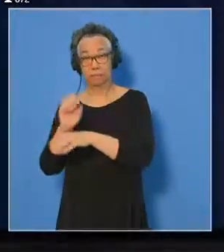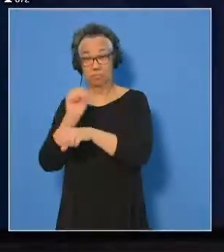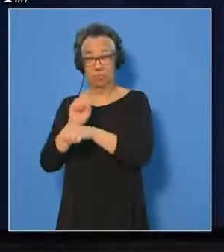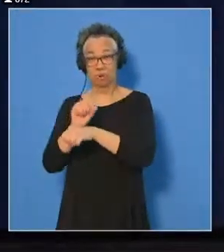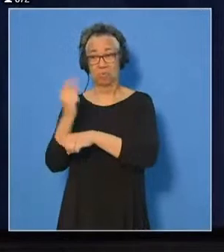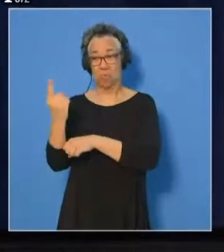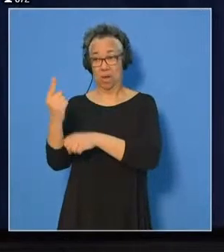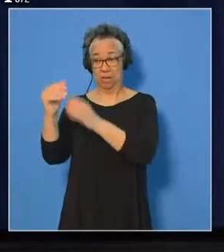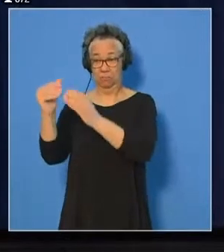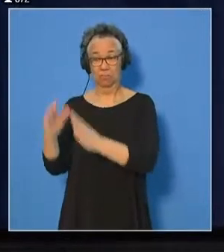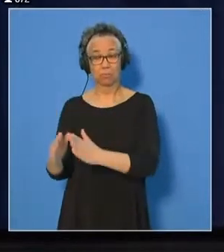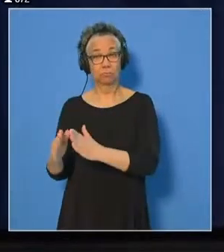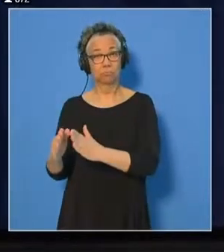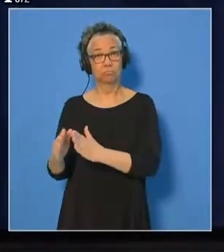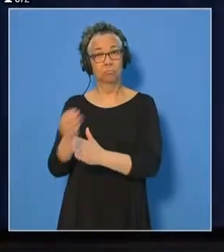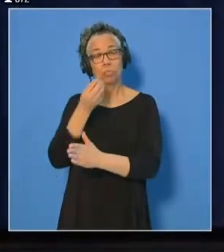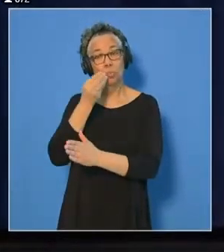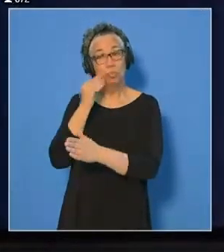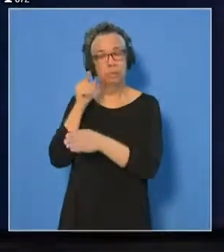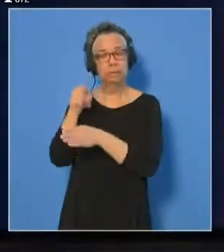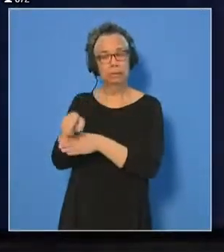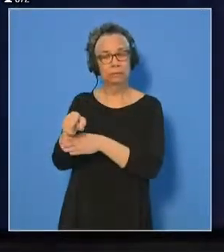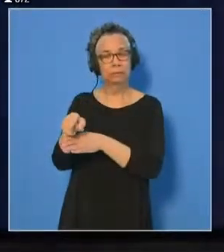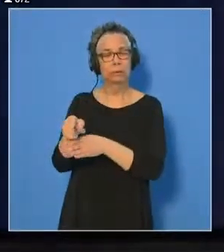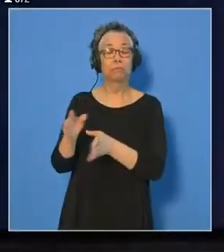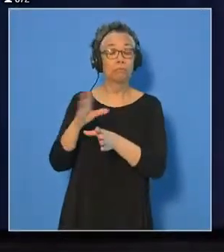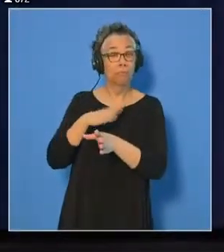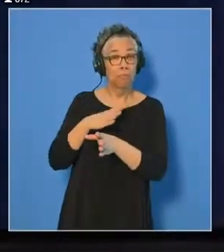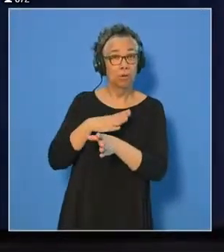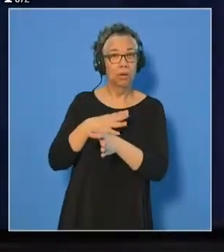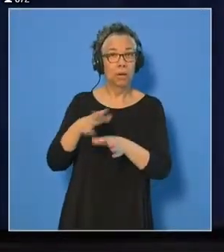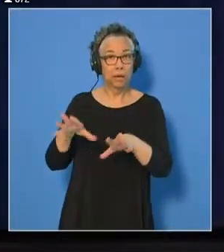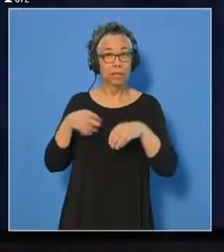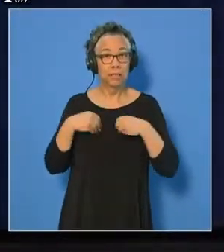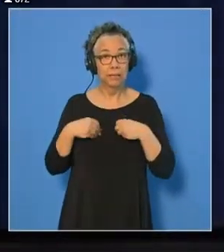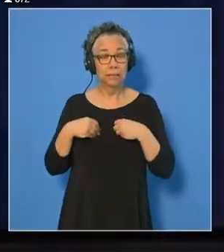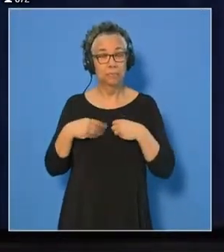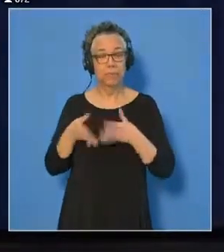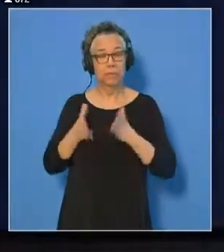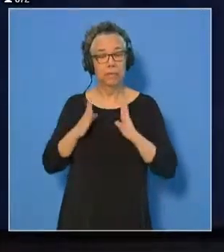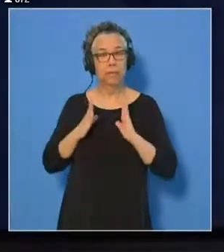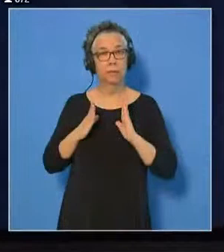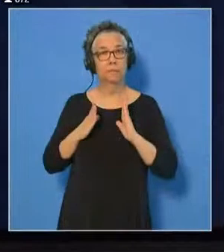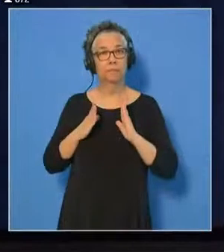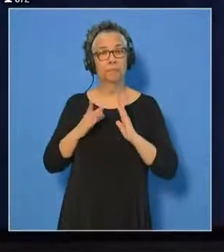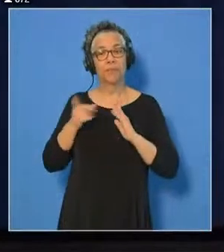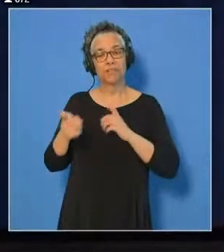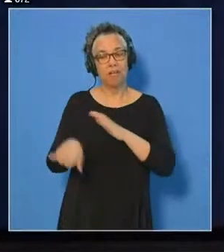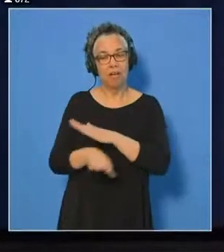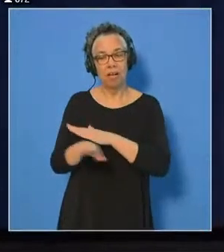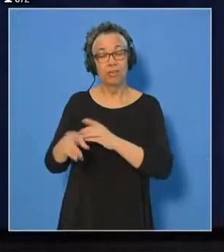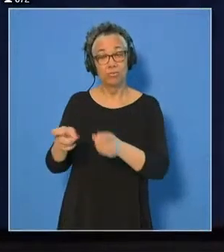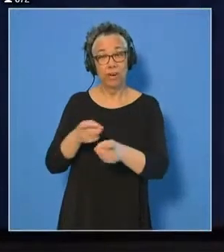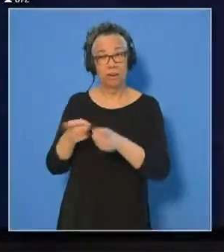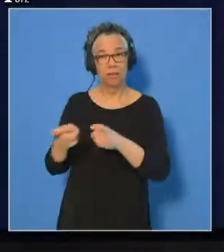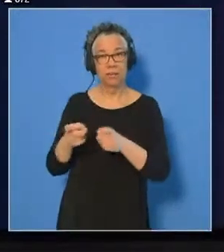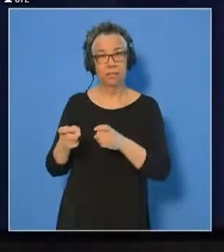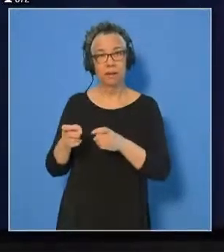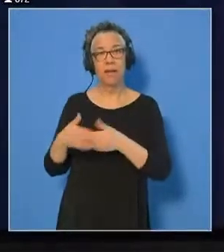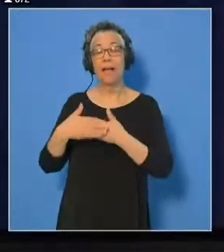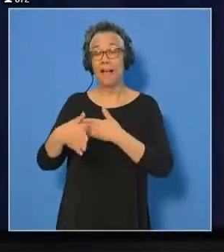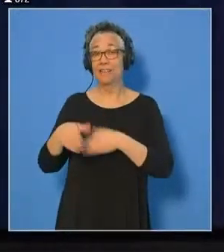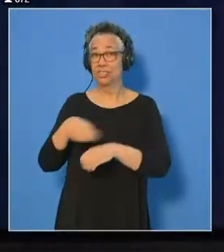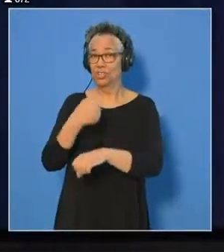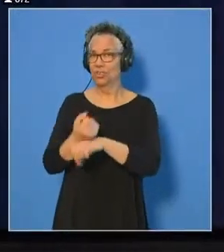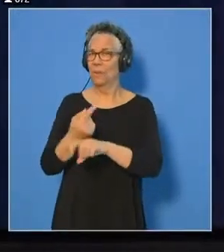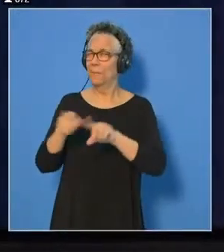from one household, that is something we might be able to allow. And of course, that will be able to happen under regulations after shelter in place. But